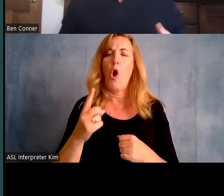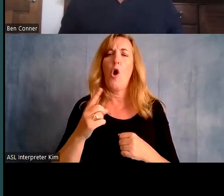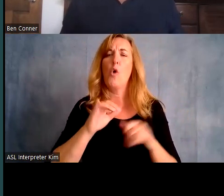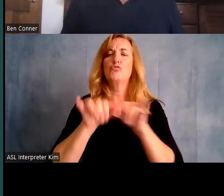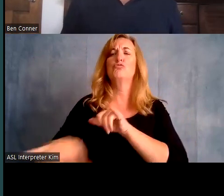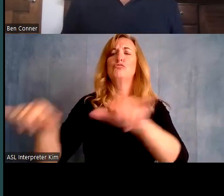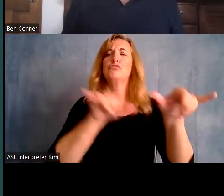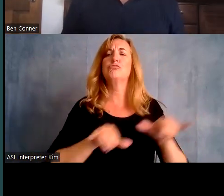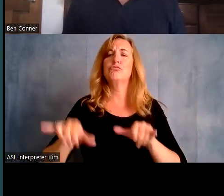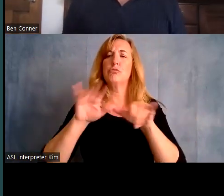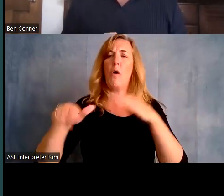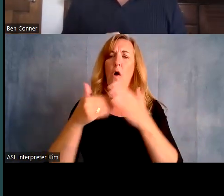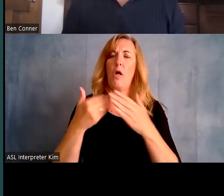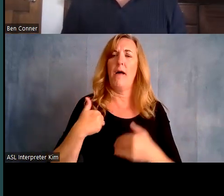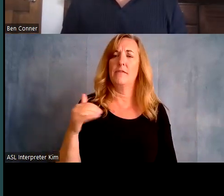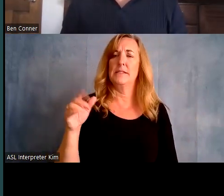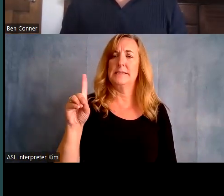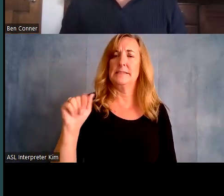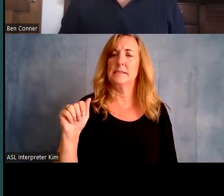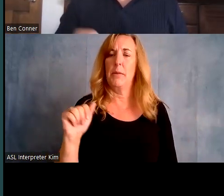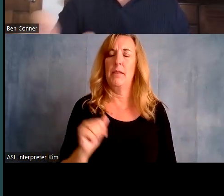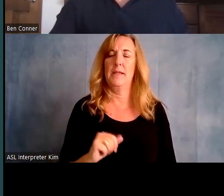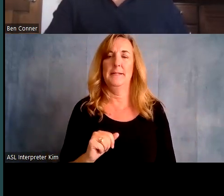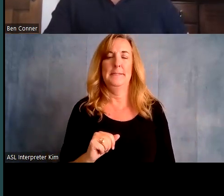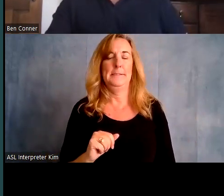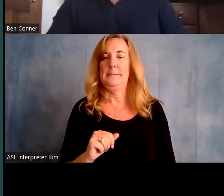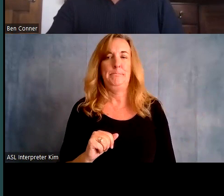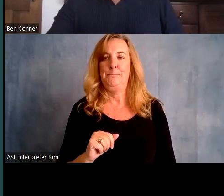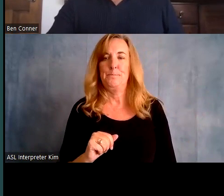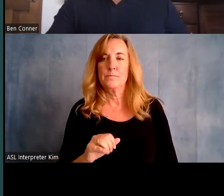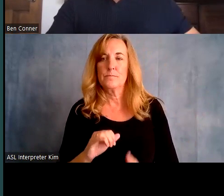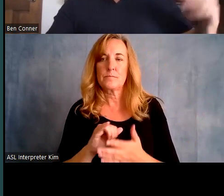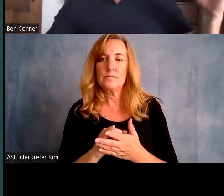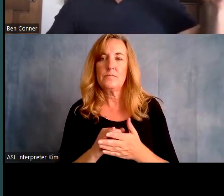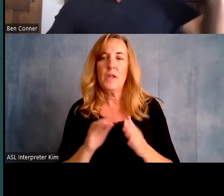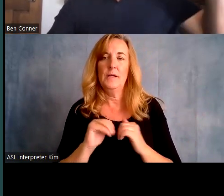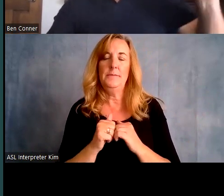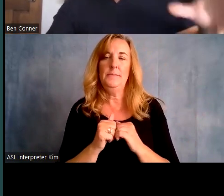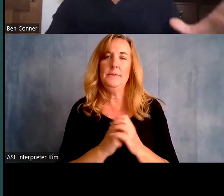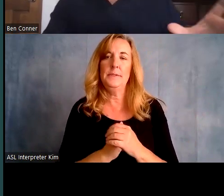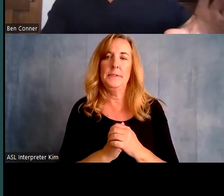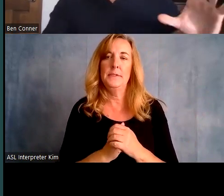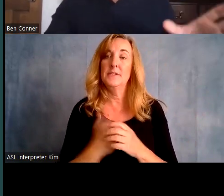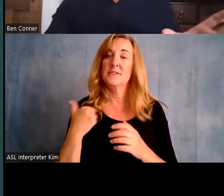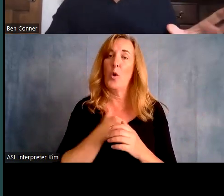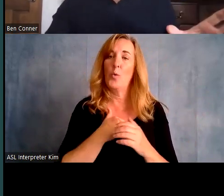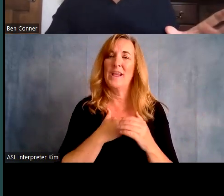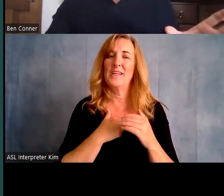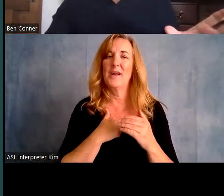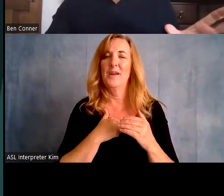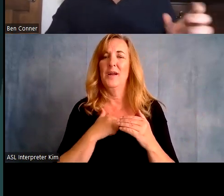from the responsibility of advocating for those who most need support. So we marginalize